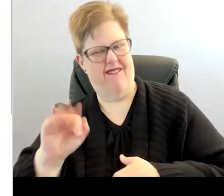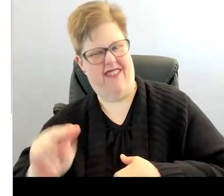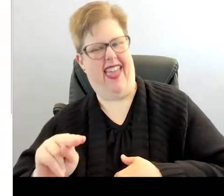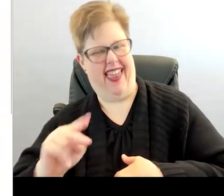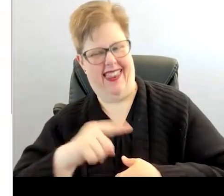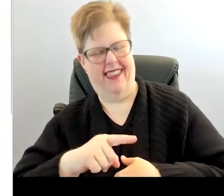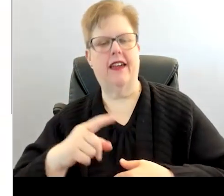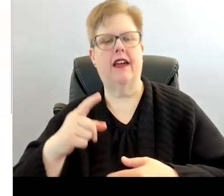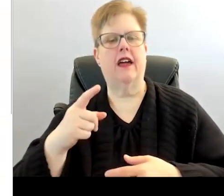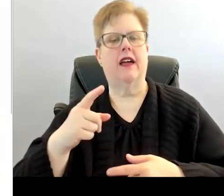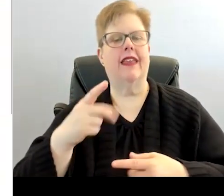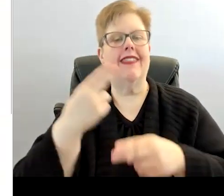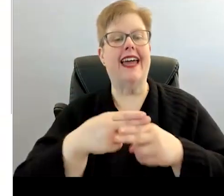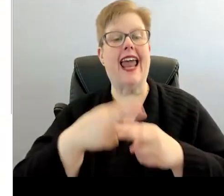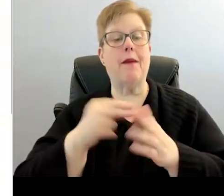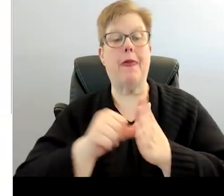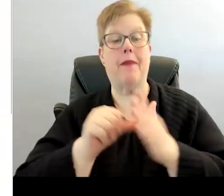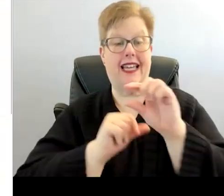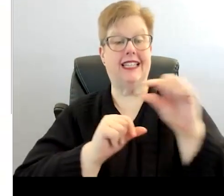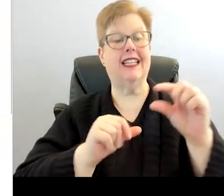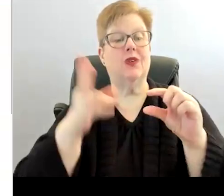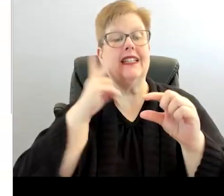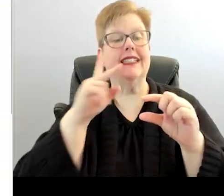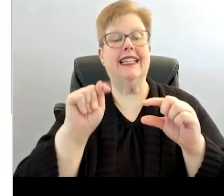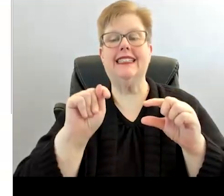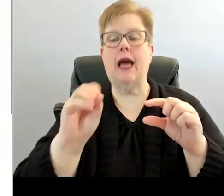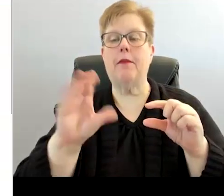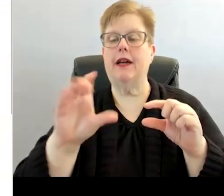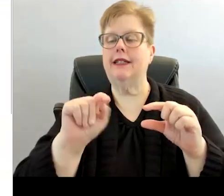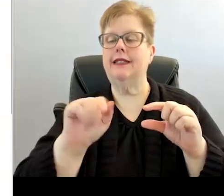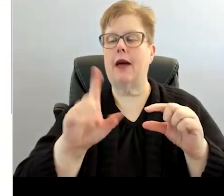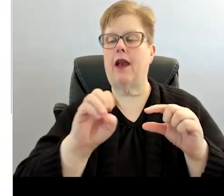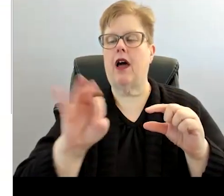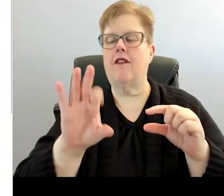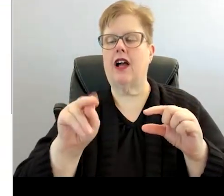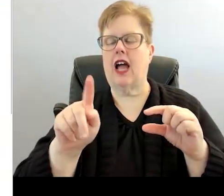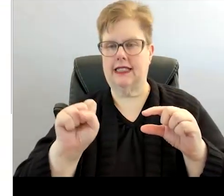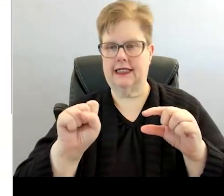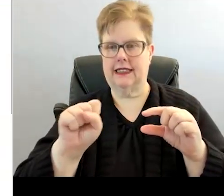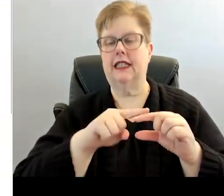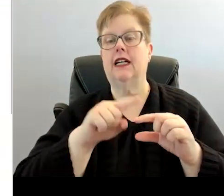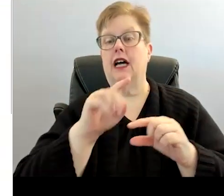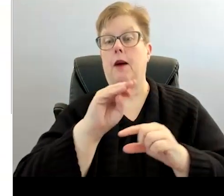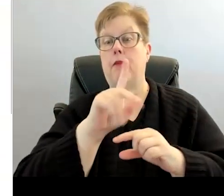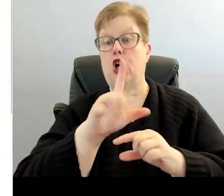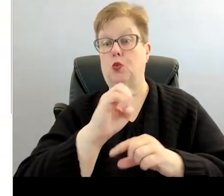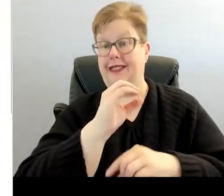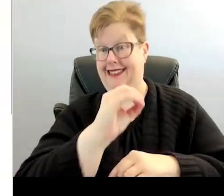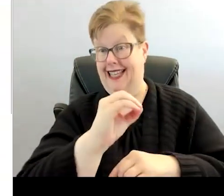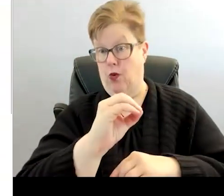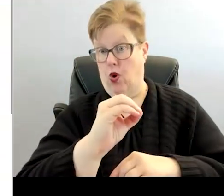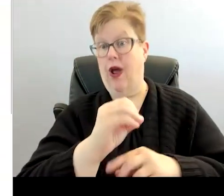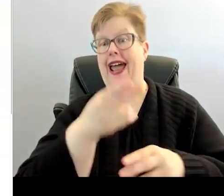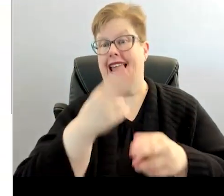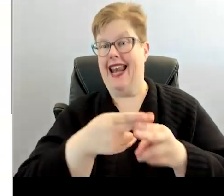right above the name of the page you're on. You'll see table of contents. In this case, module number 0 start here, and then the name